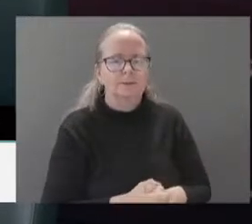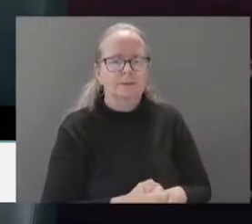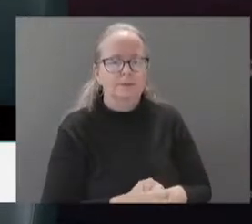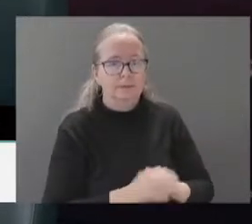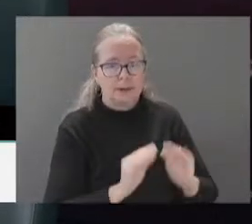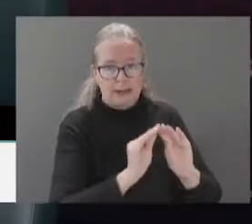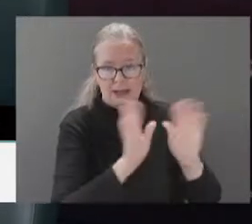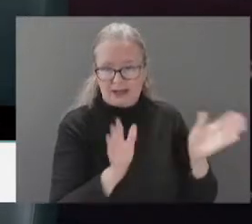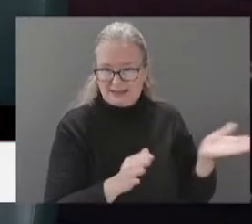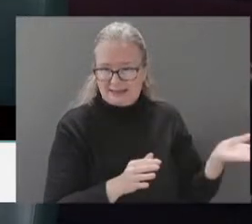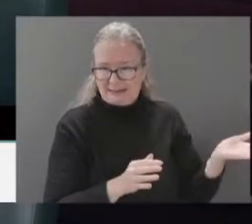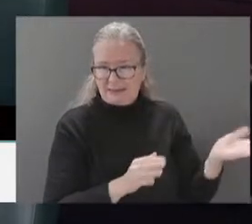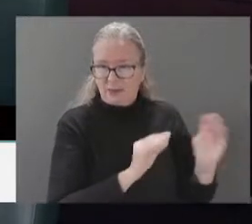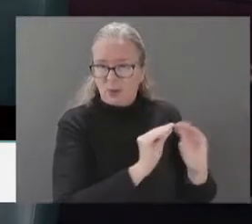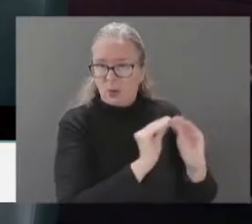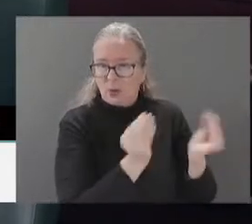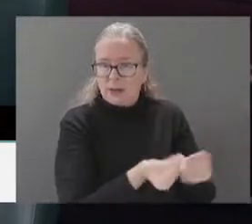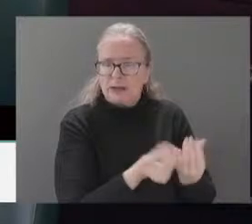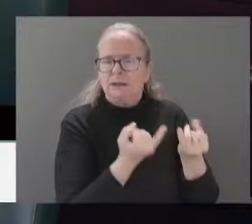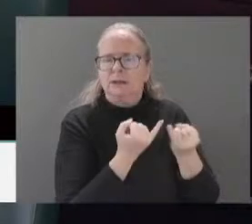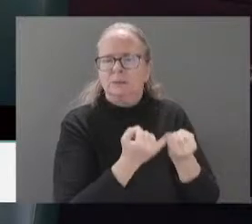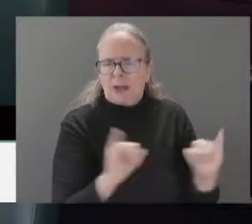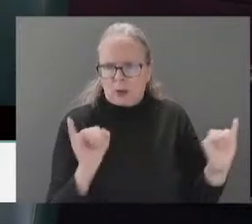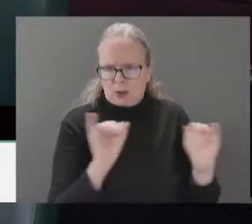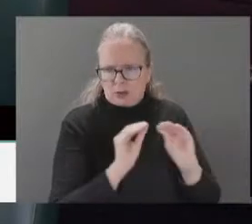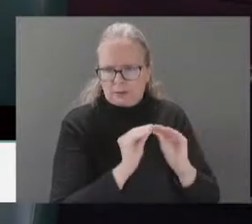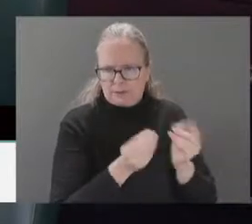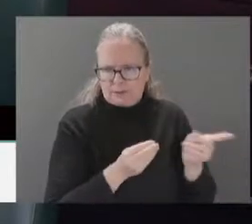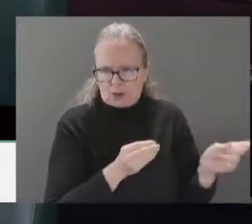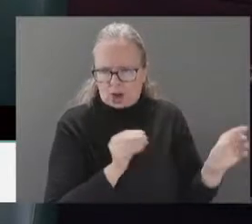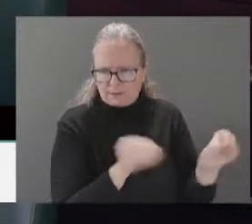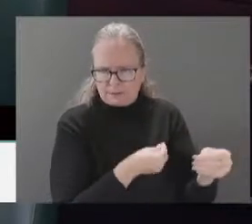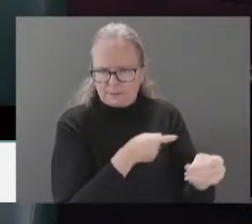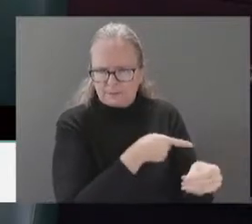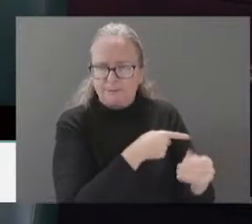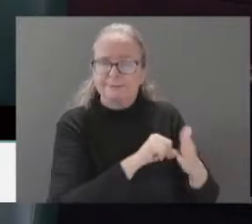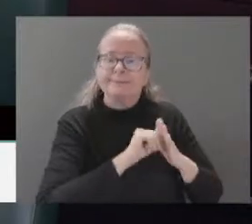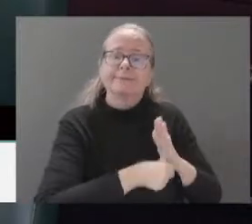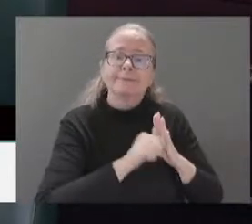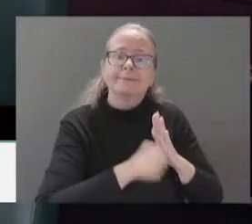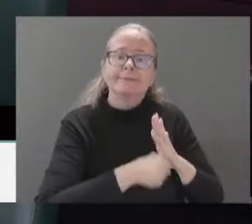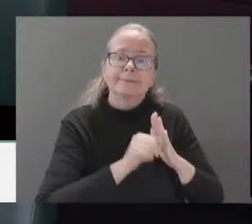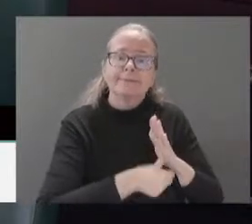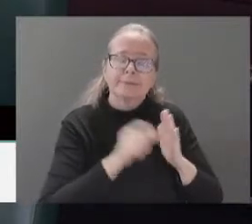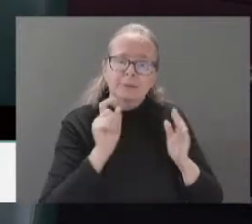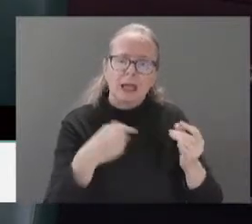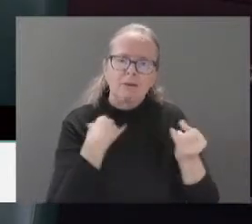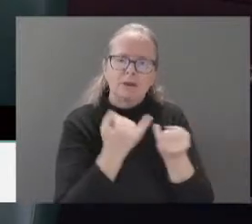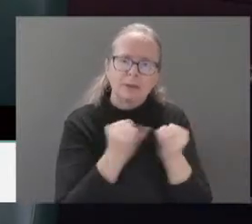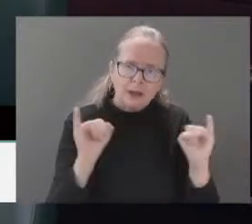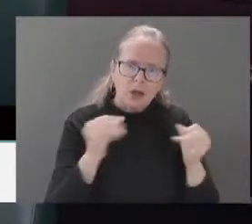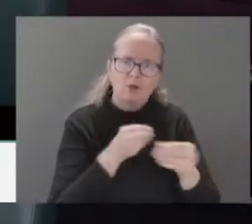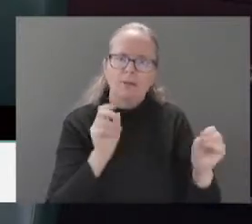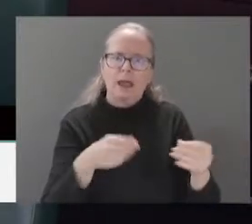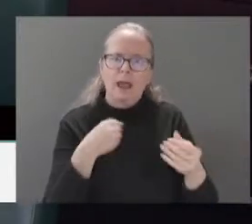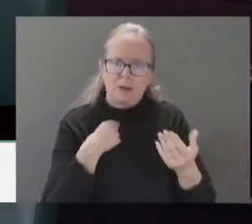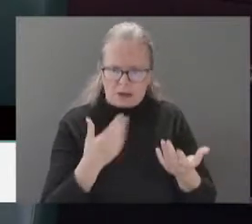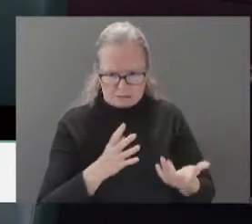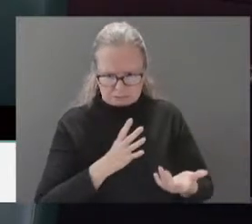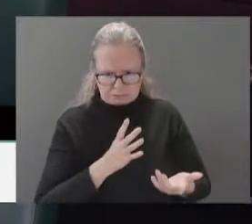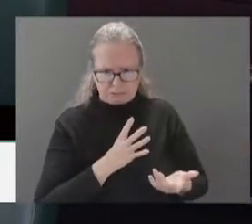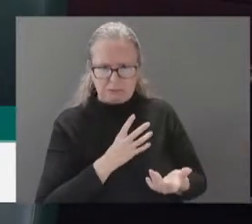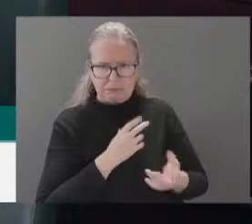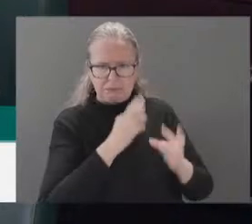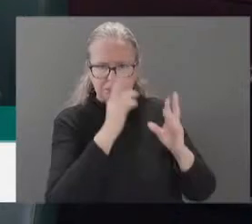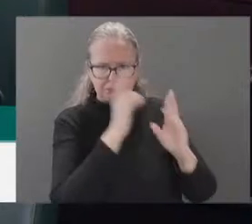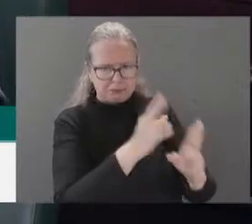makes a great deal about independence of offices we respect the right of Elections Alberta to conduct their own investigations